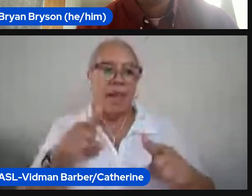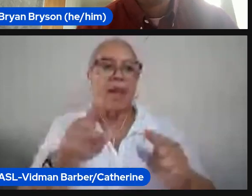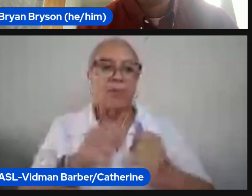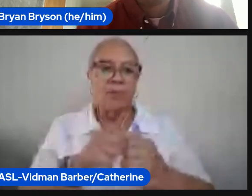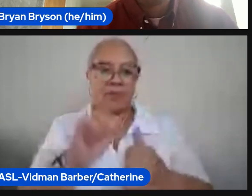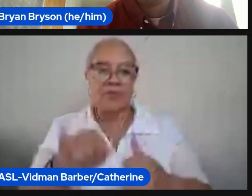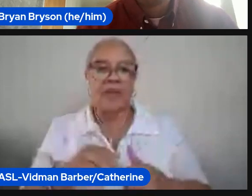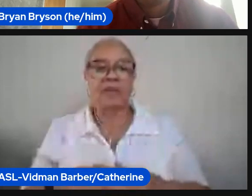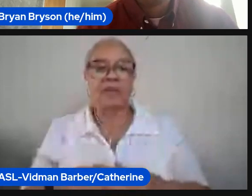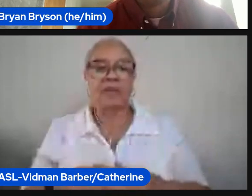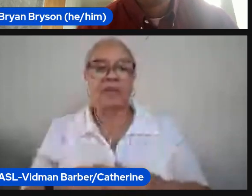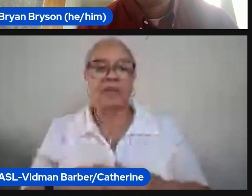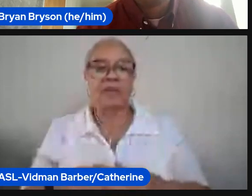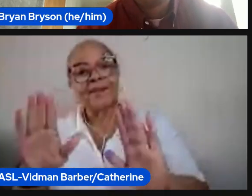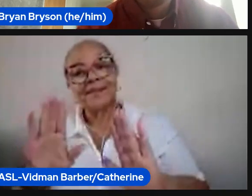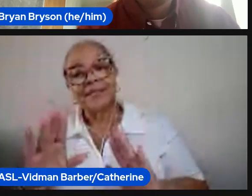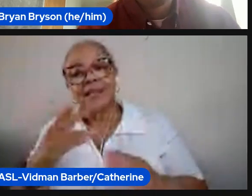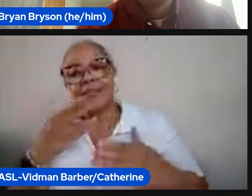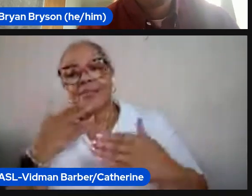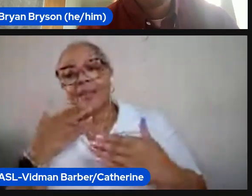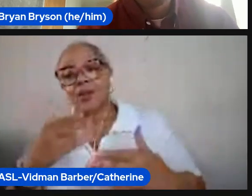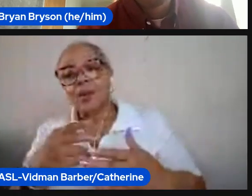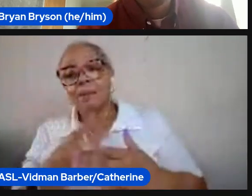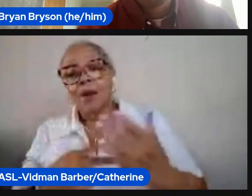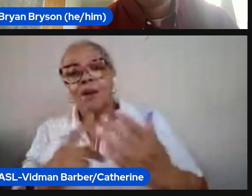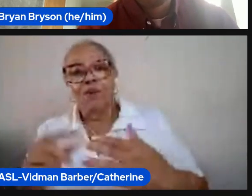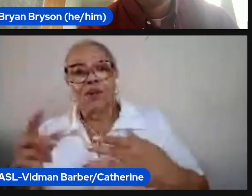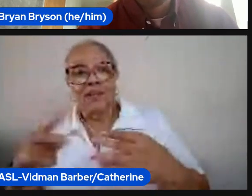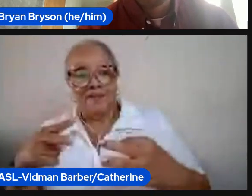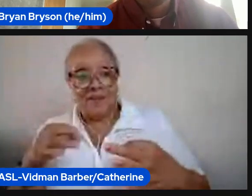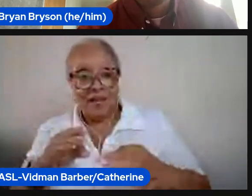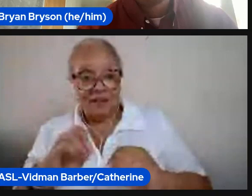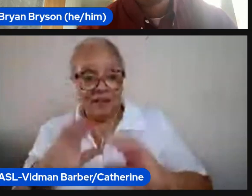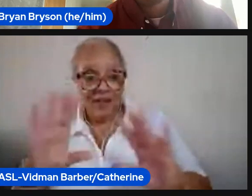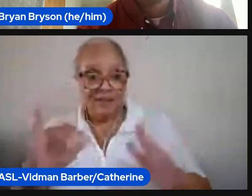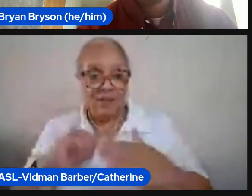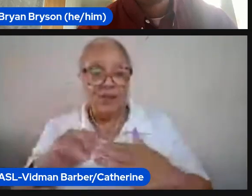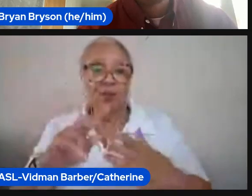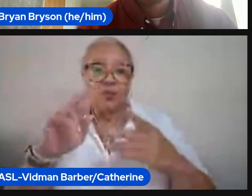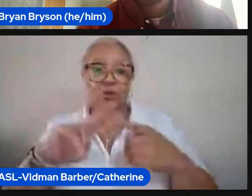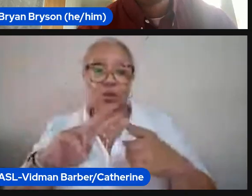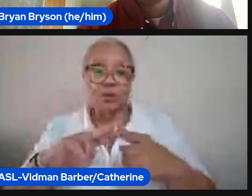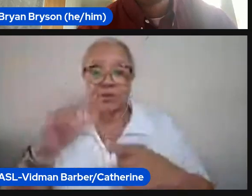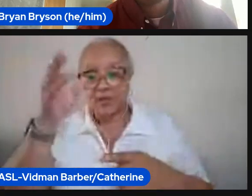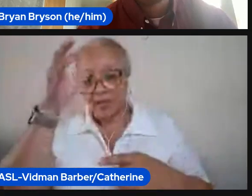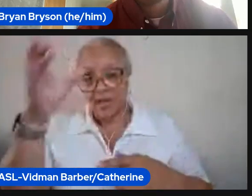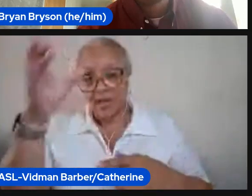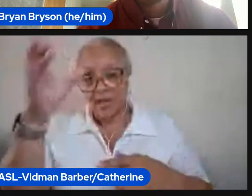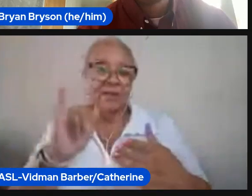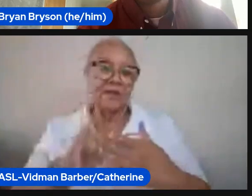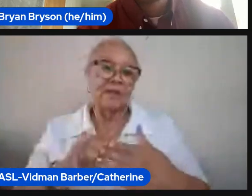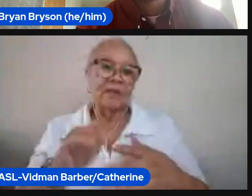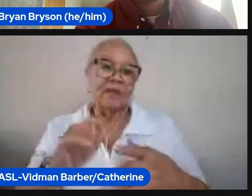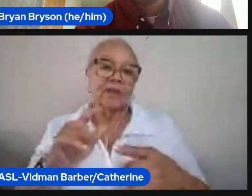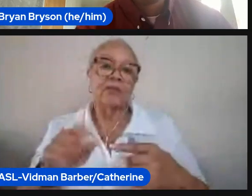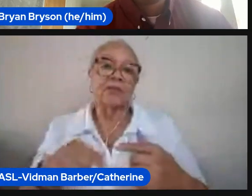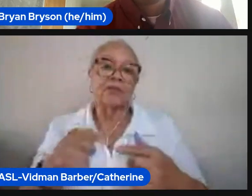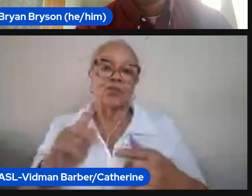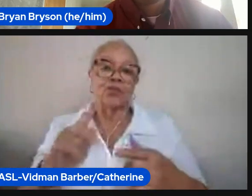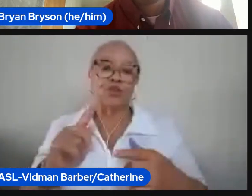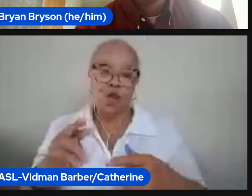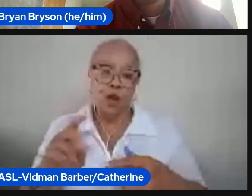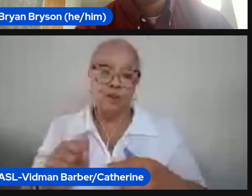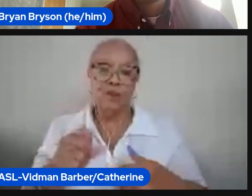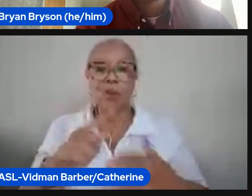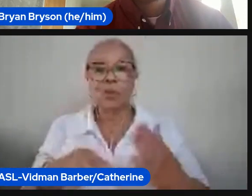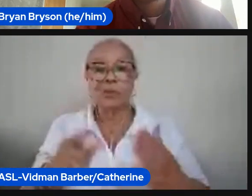Fantastic. Thank you both for defining these terms and the concepts that are behind these terms. What you just